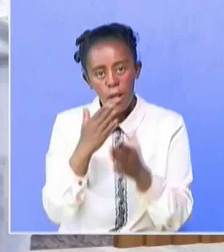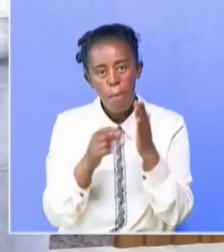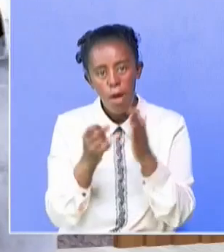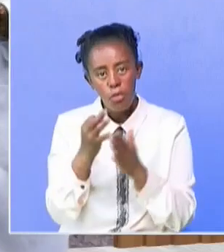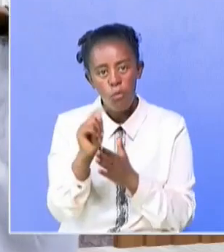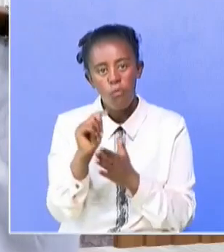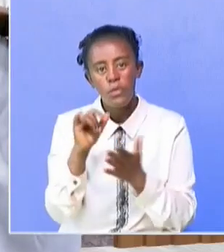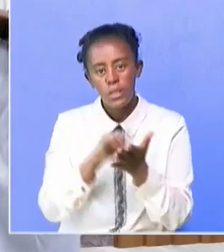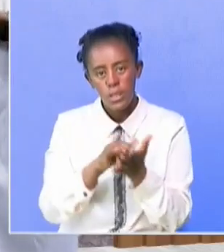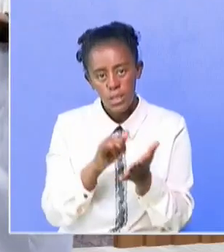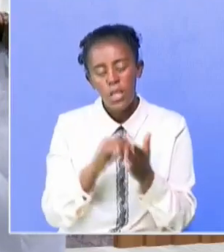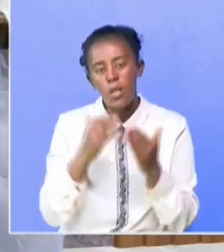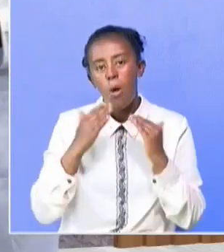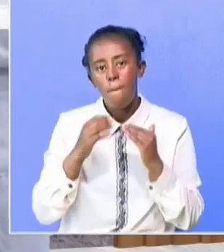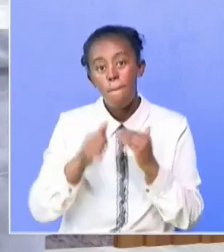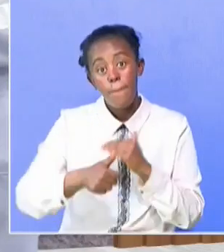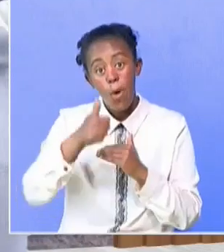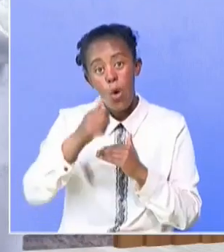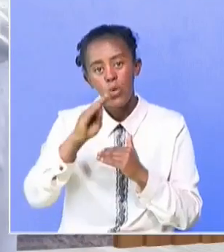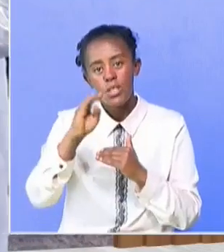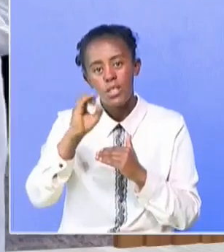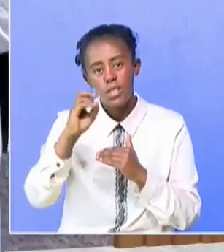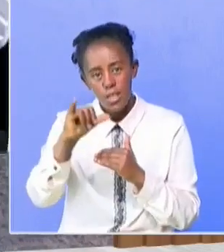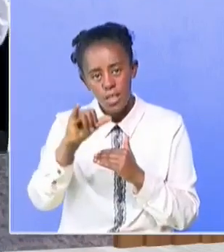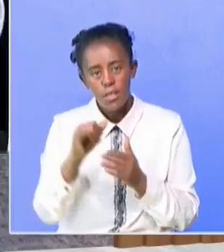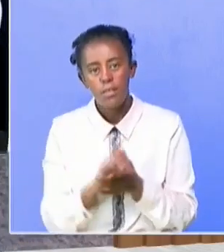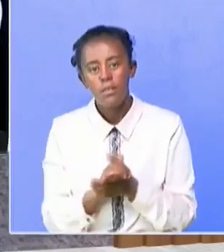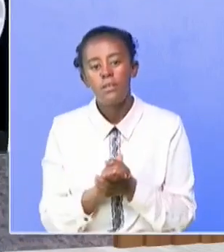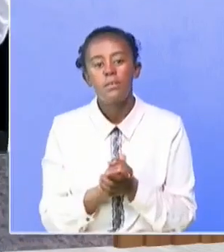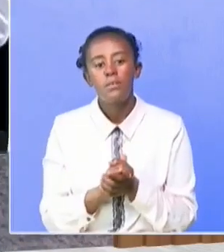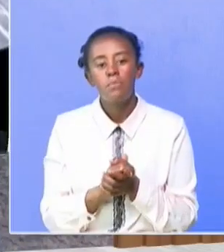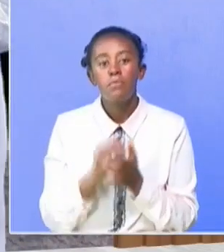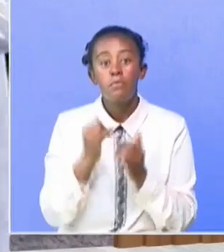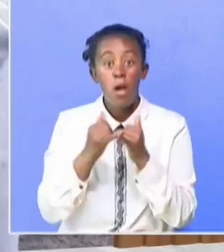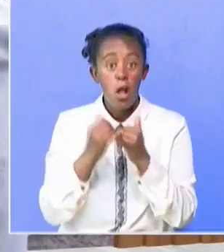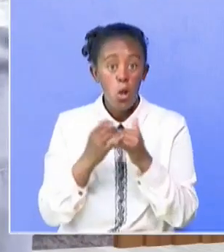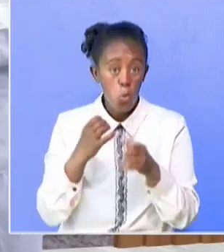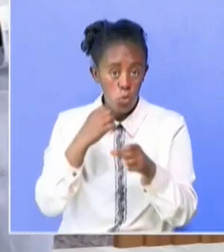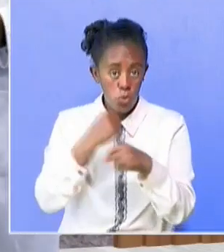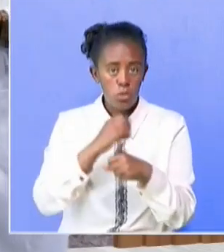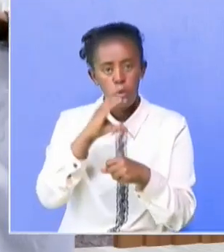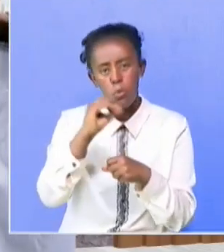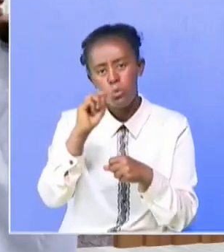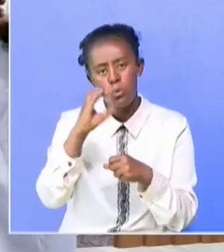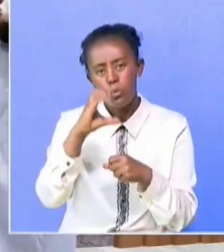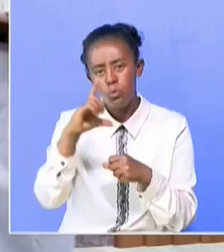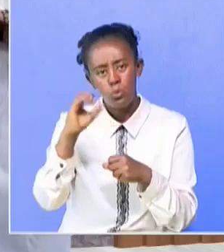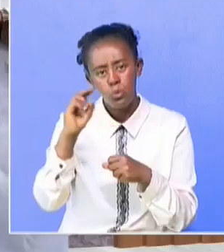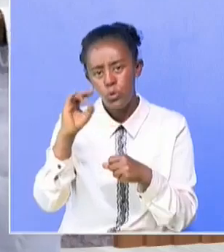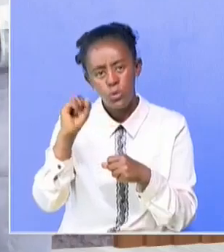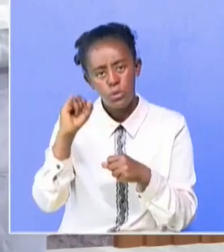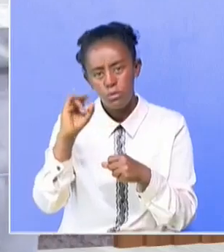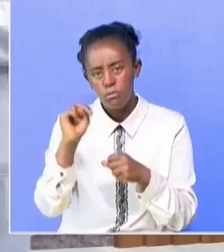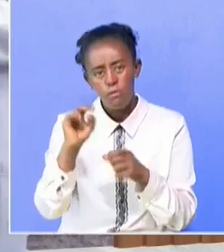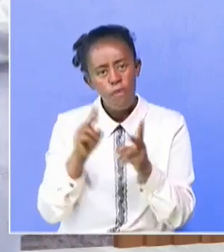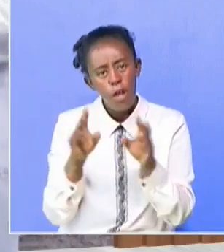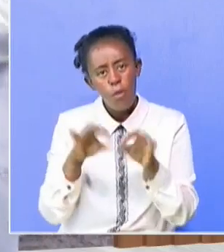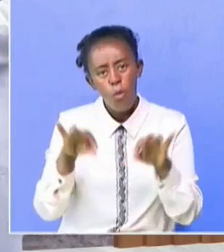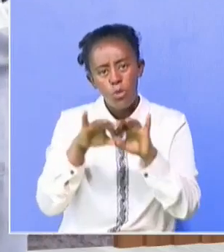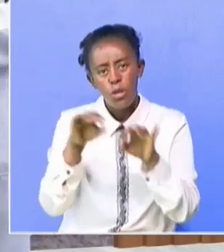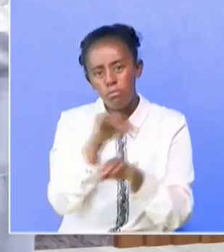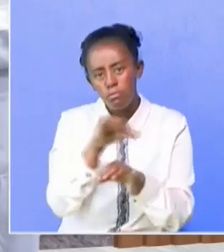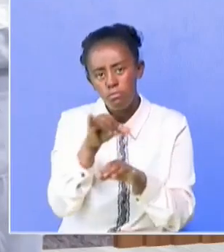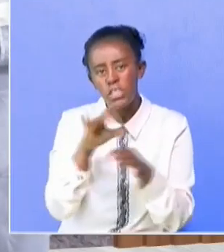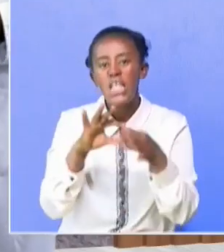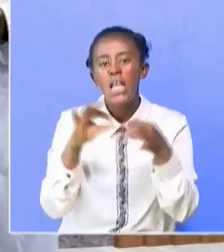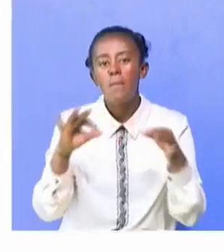is a body part. Finally, that is conclusion. That conclusion is very important. It's similar with what? In a